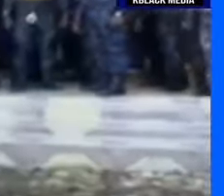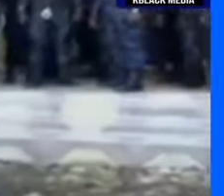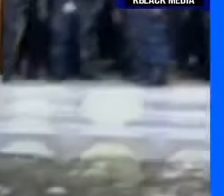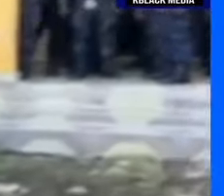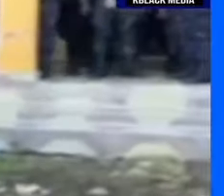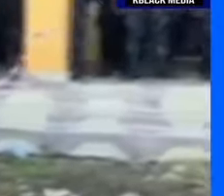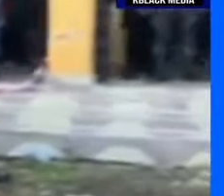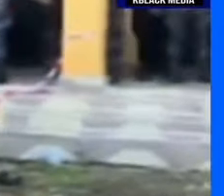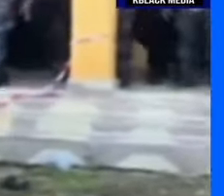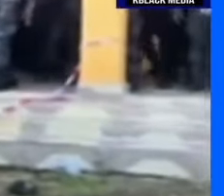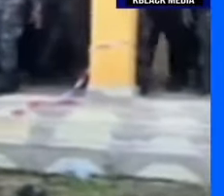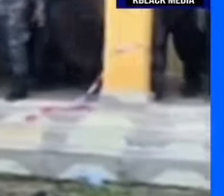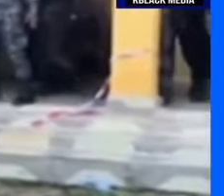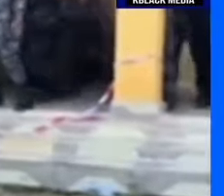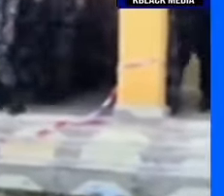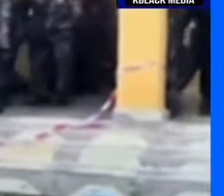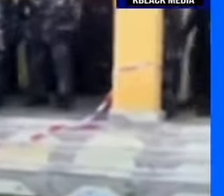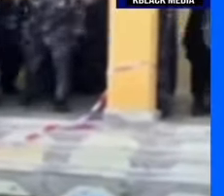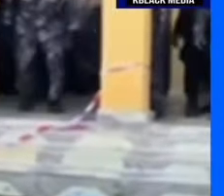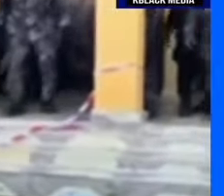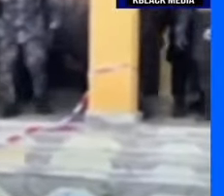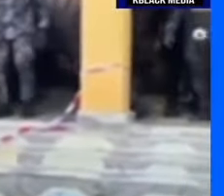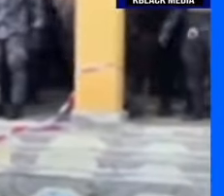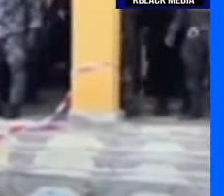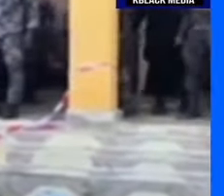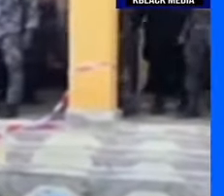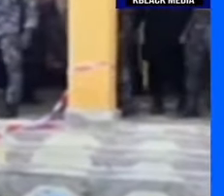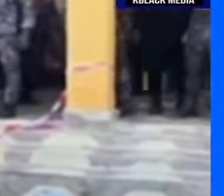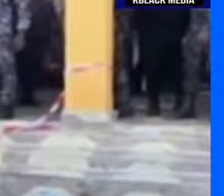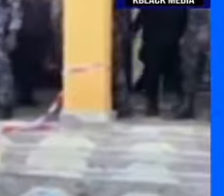to me answer because although the do hold more shit. Your constituencies